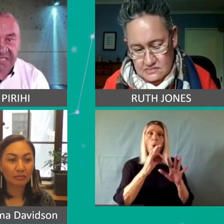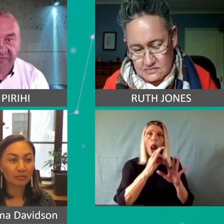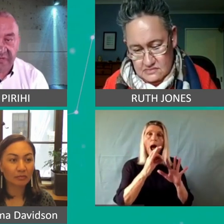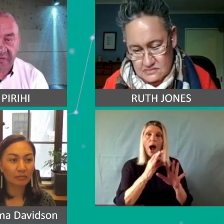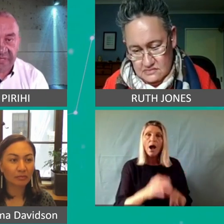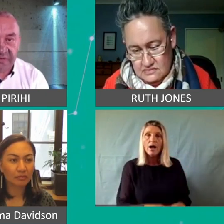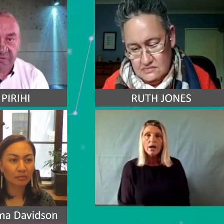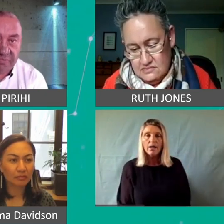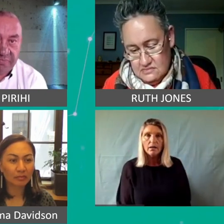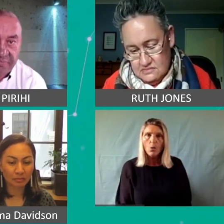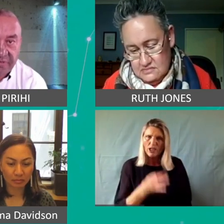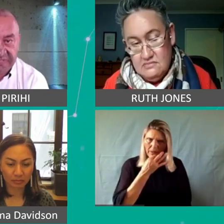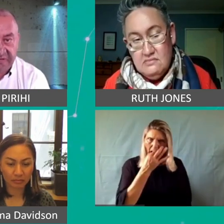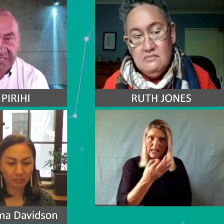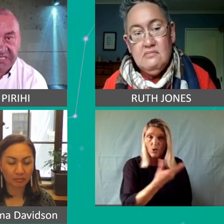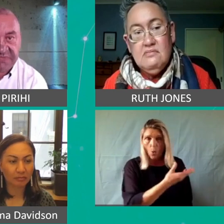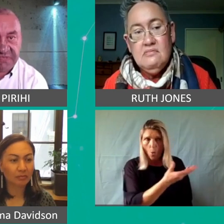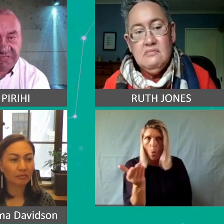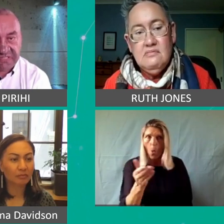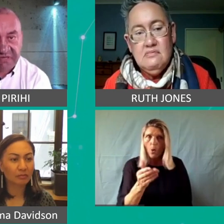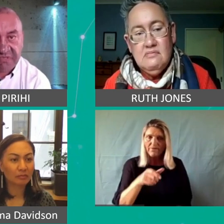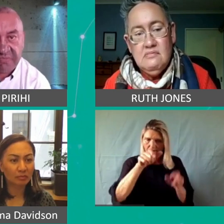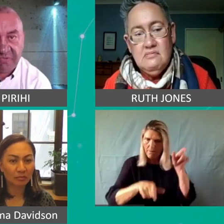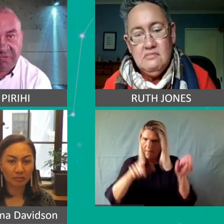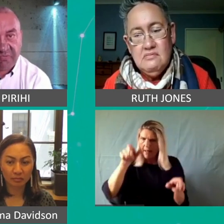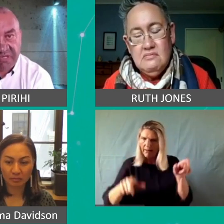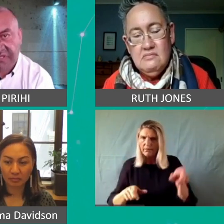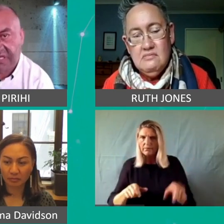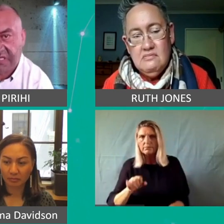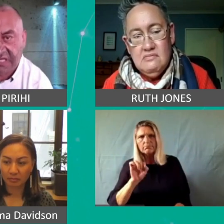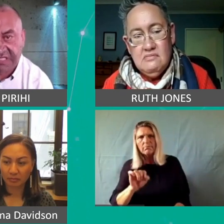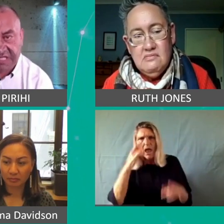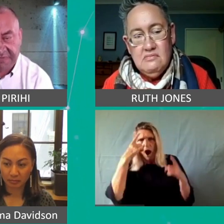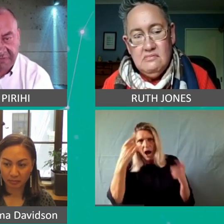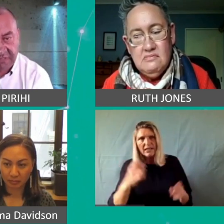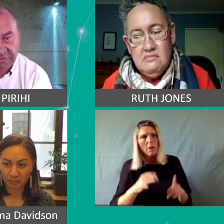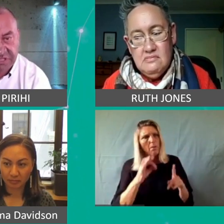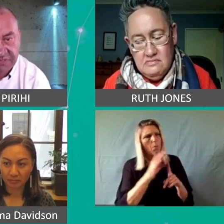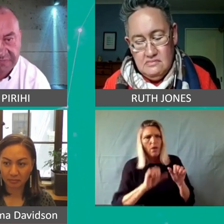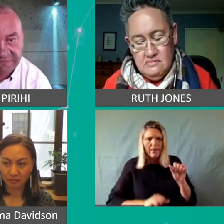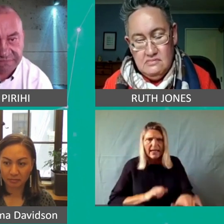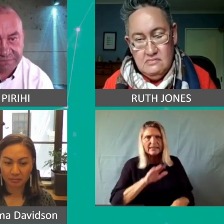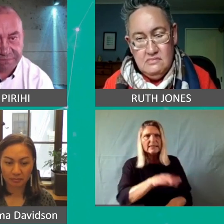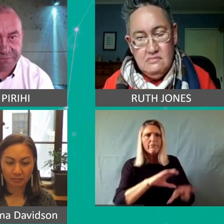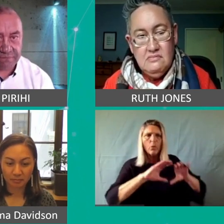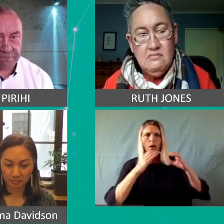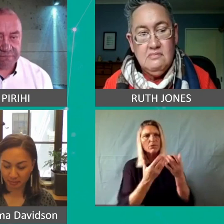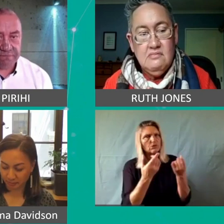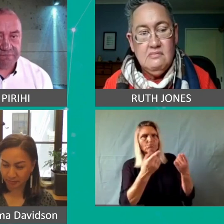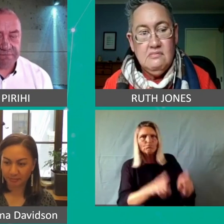ask everyone on the panel perhaps their ideas. But starting with you, Paula, what do you think are the next steps for the Commission? Thank you,